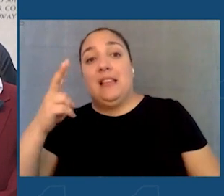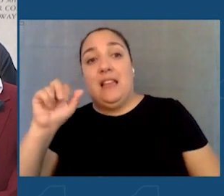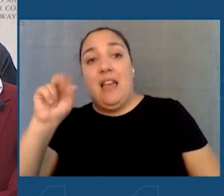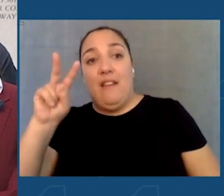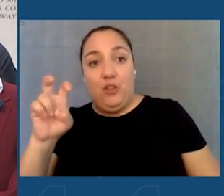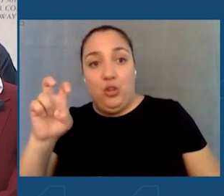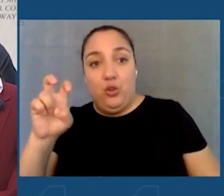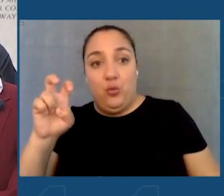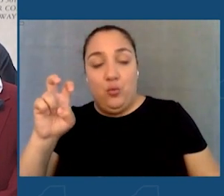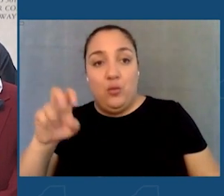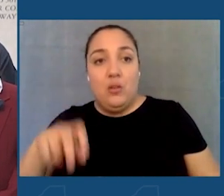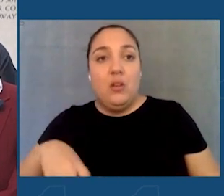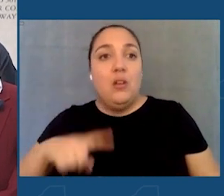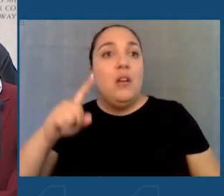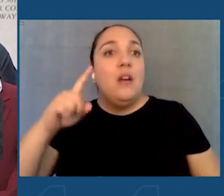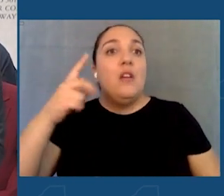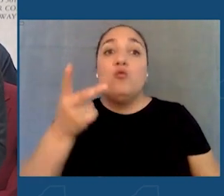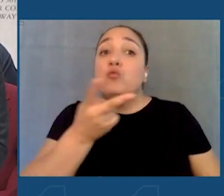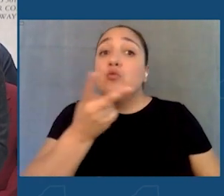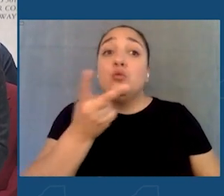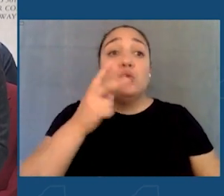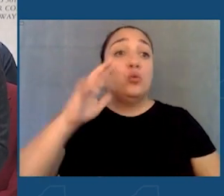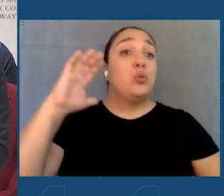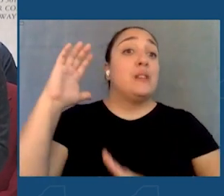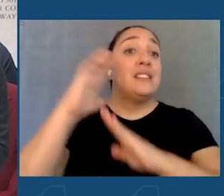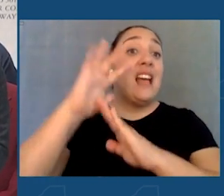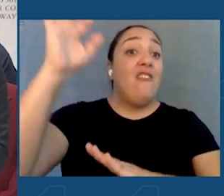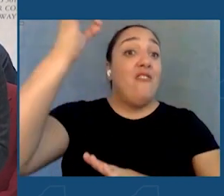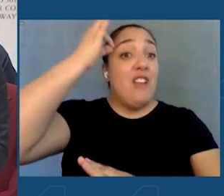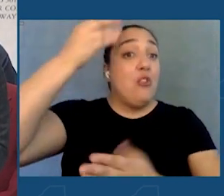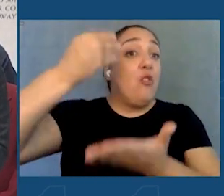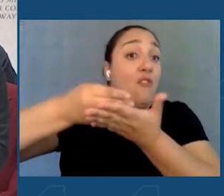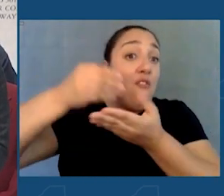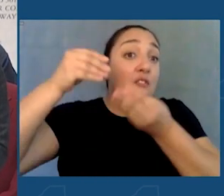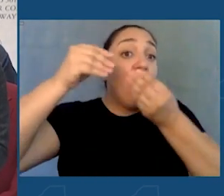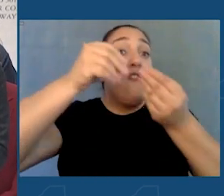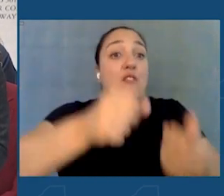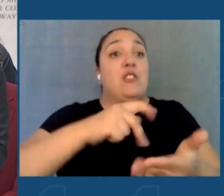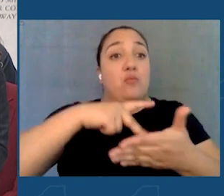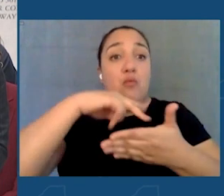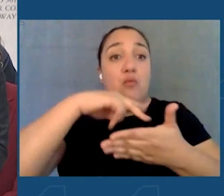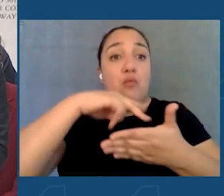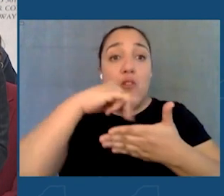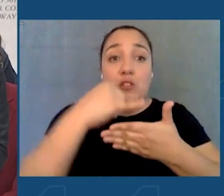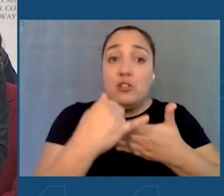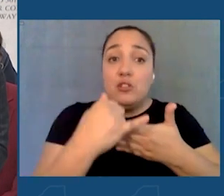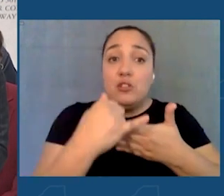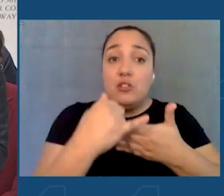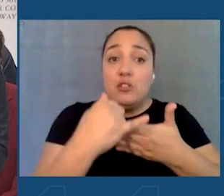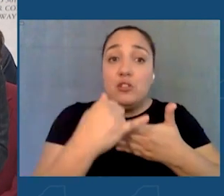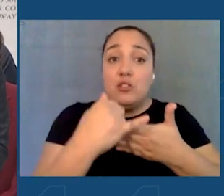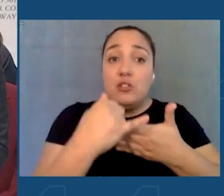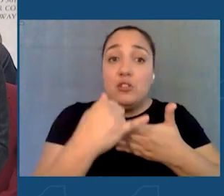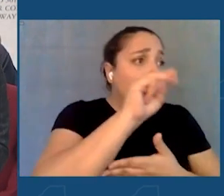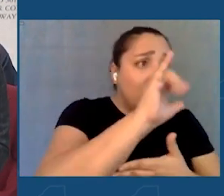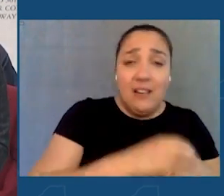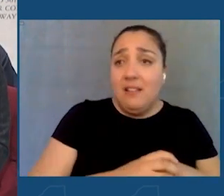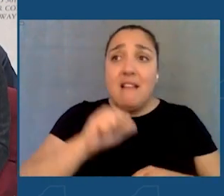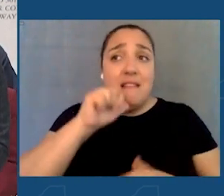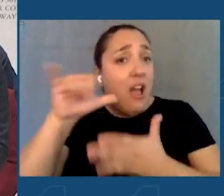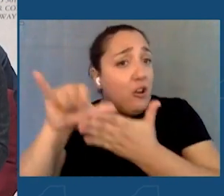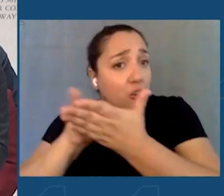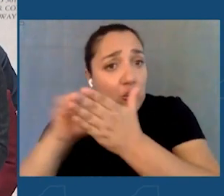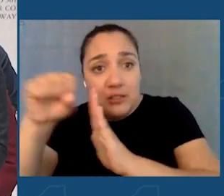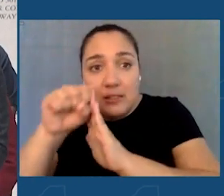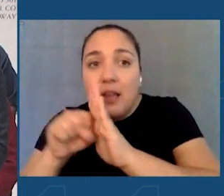not New York State, but in the entire country. And they will be the only two subways that are major